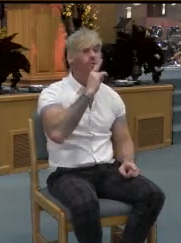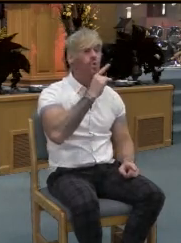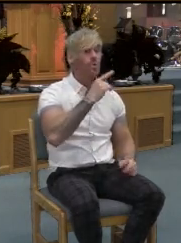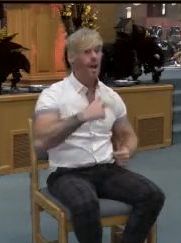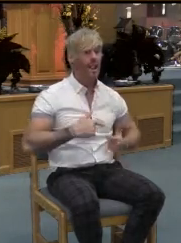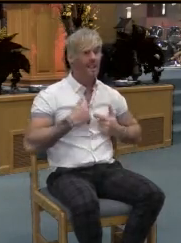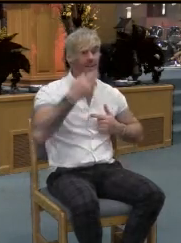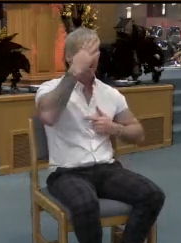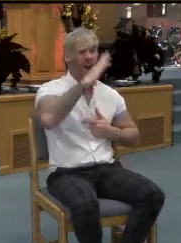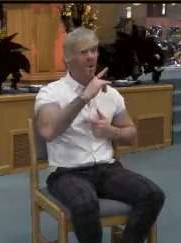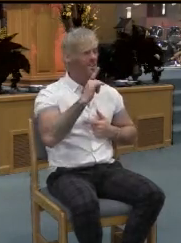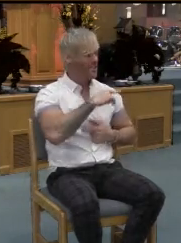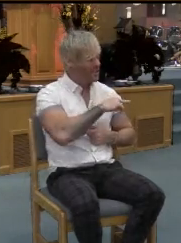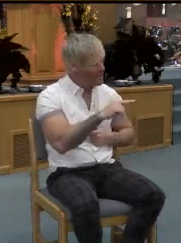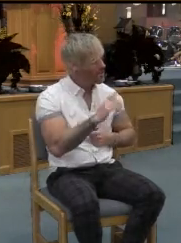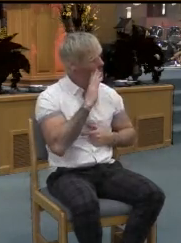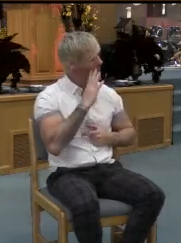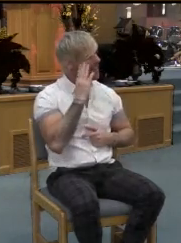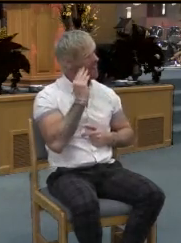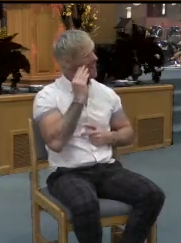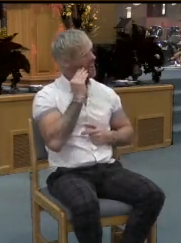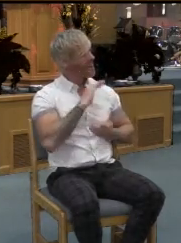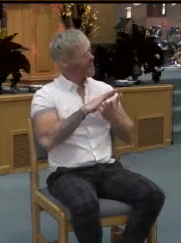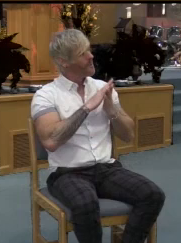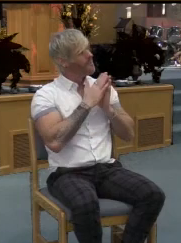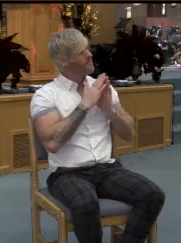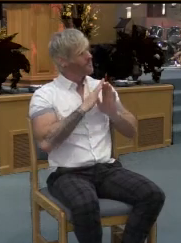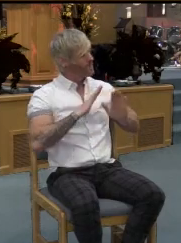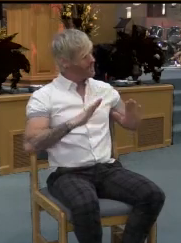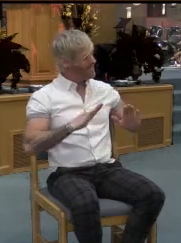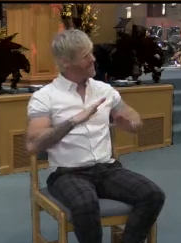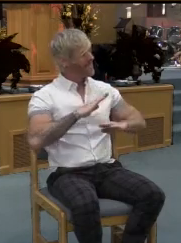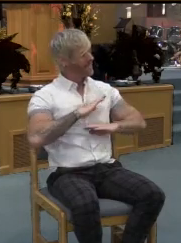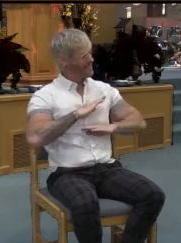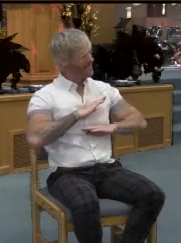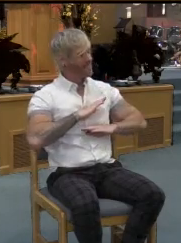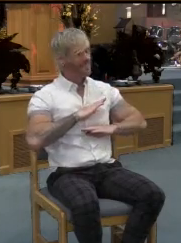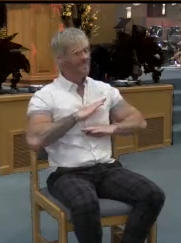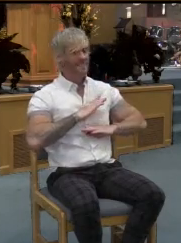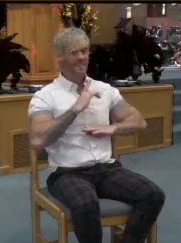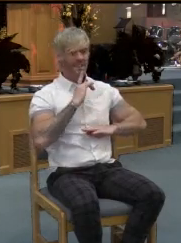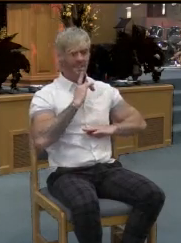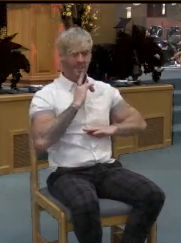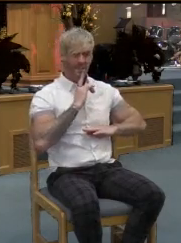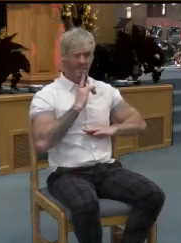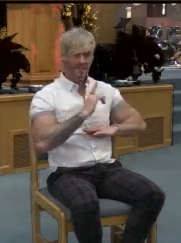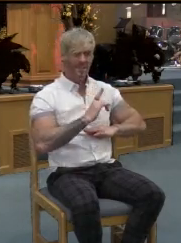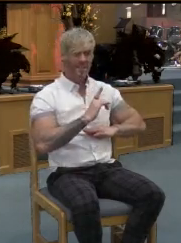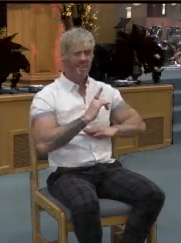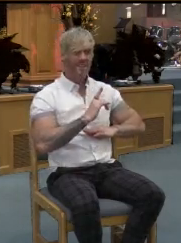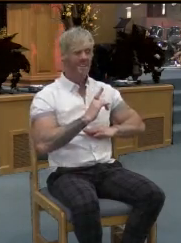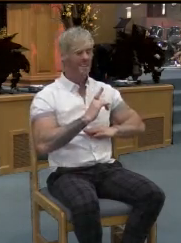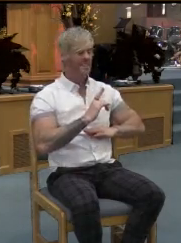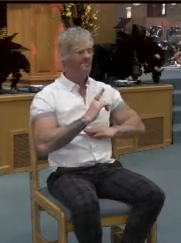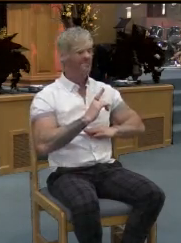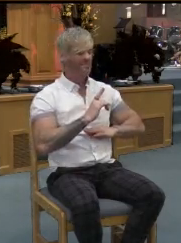contentment. It will give you peace in a very, very troubled